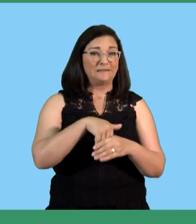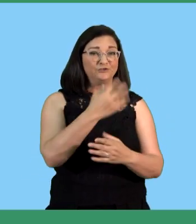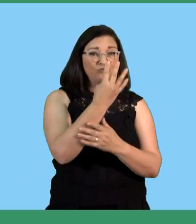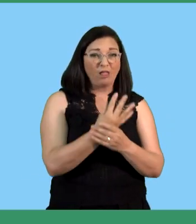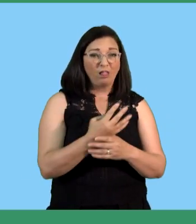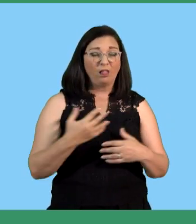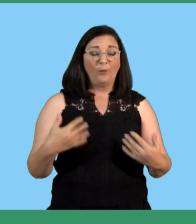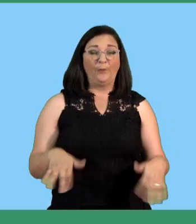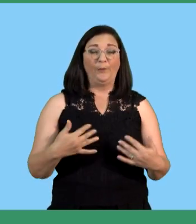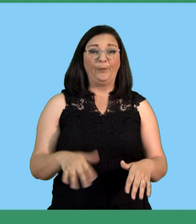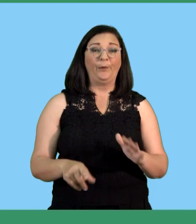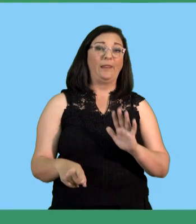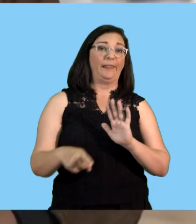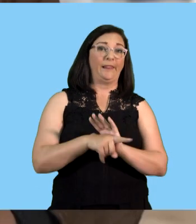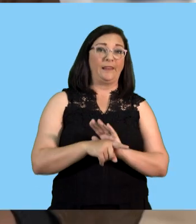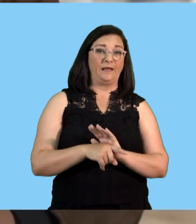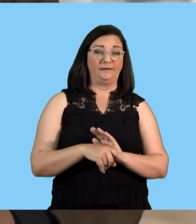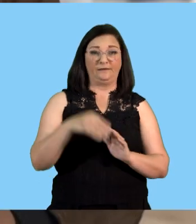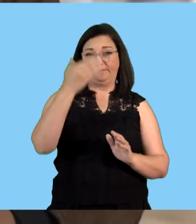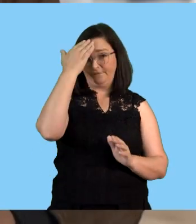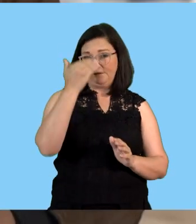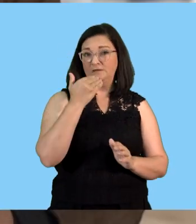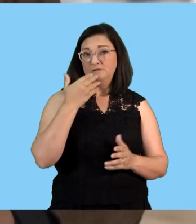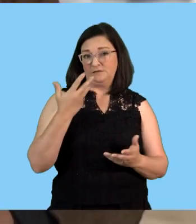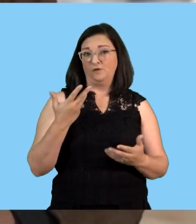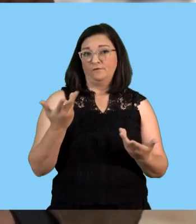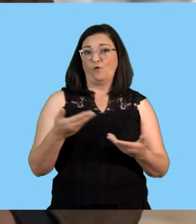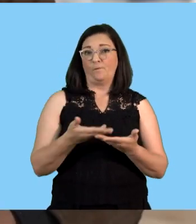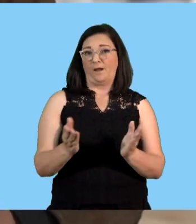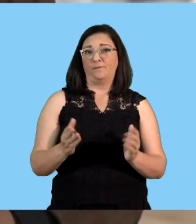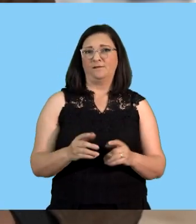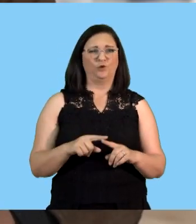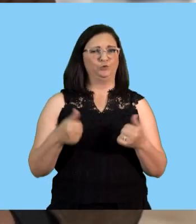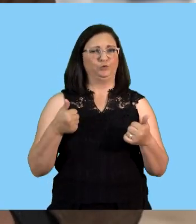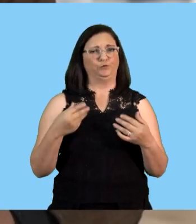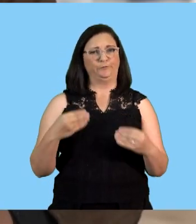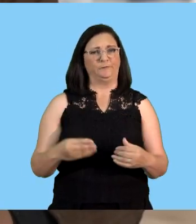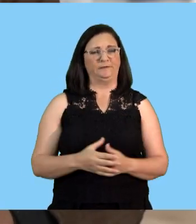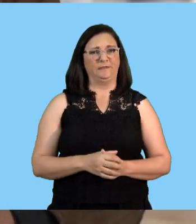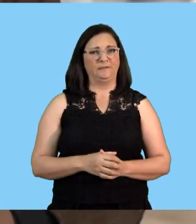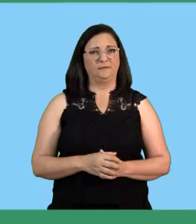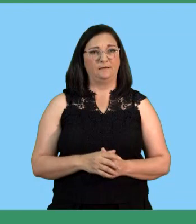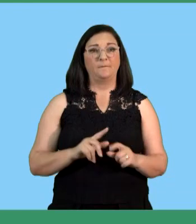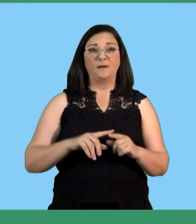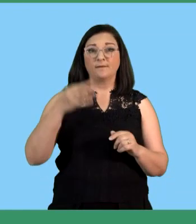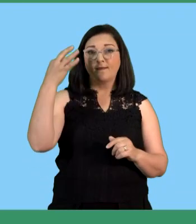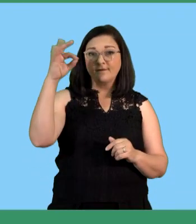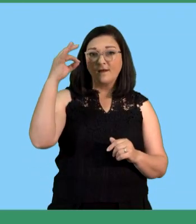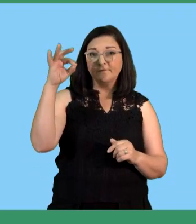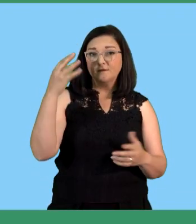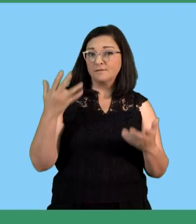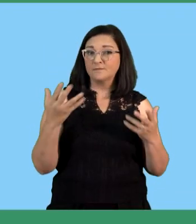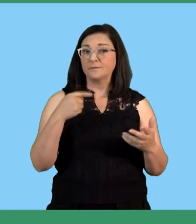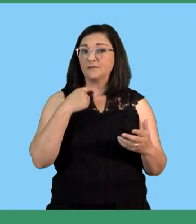it portrays what? A negative image to the public for us as a business, and it's not good for the business. Government agencies